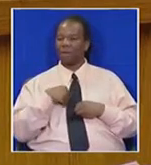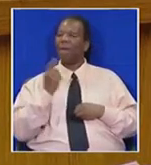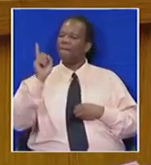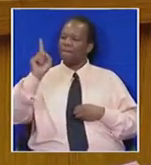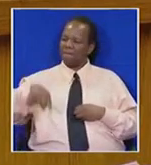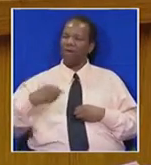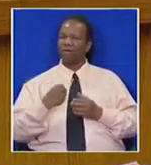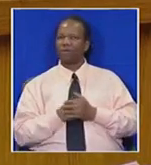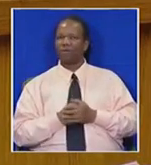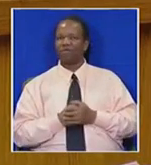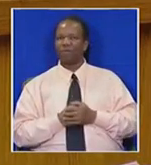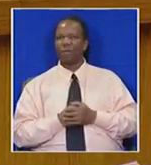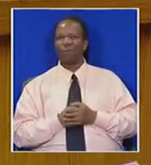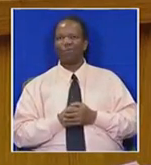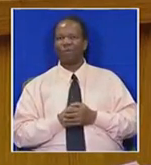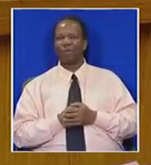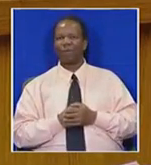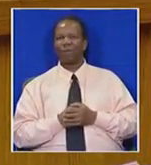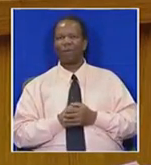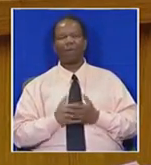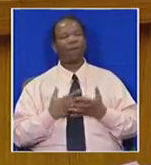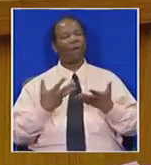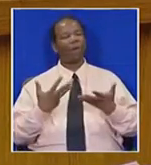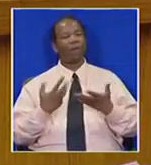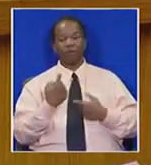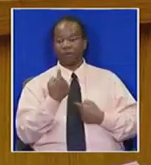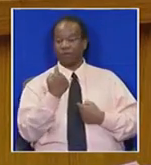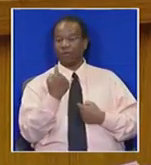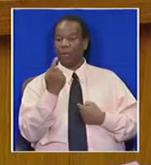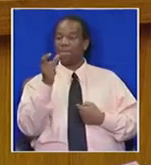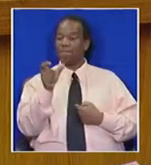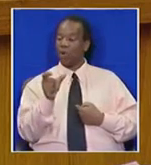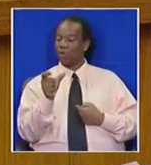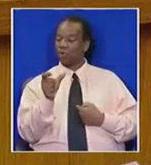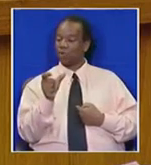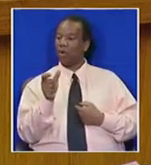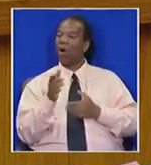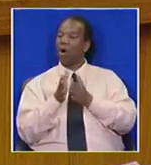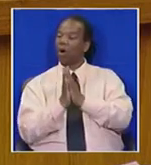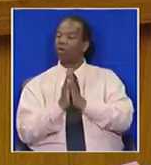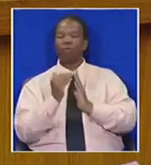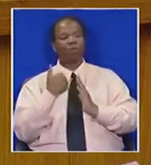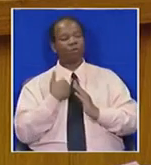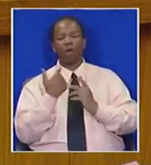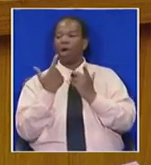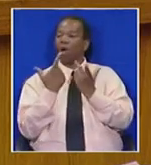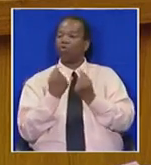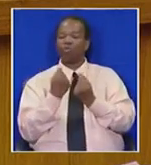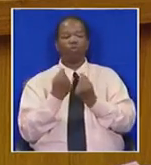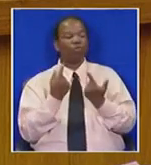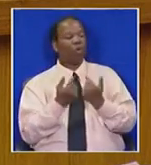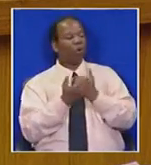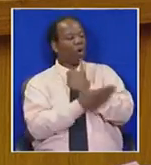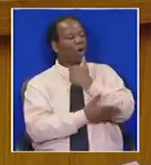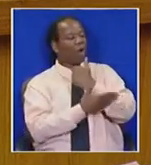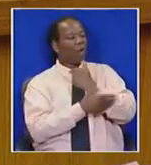Let each citizen ask themselves what they can do for the country, not what the country can do